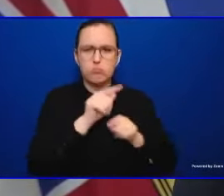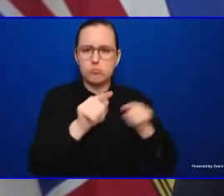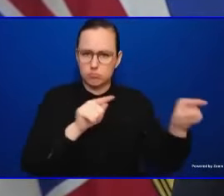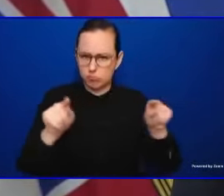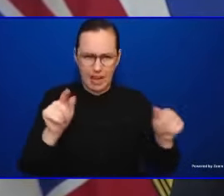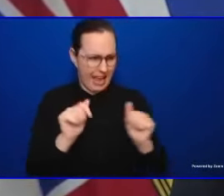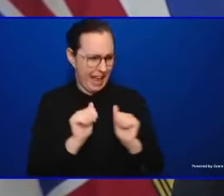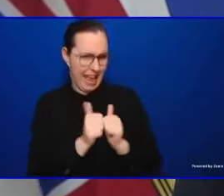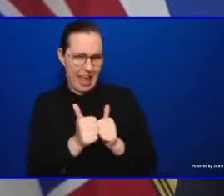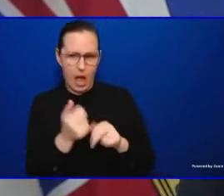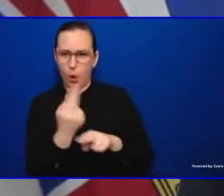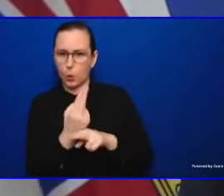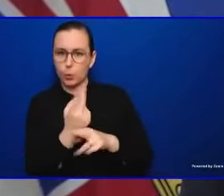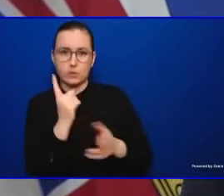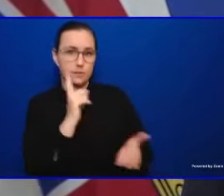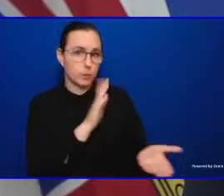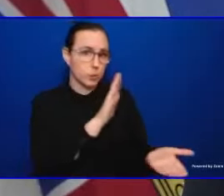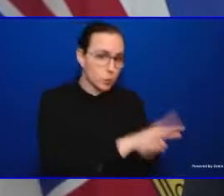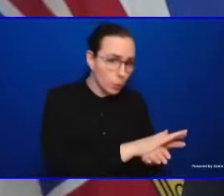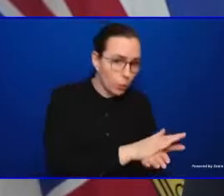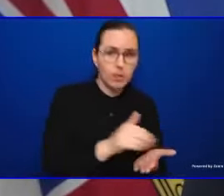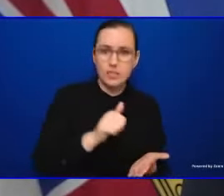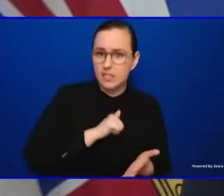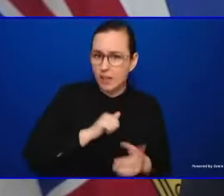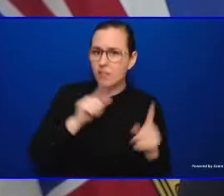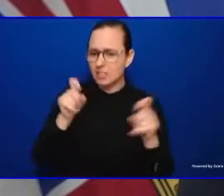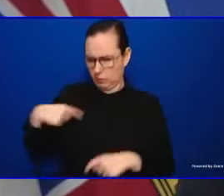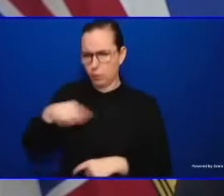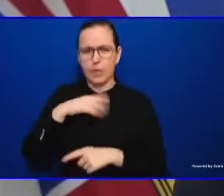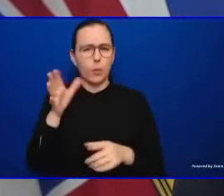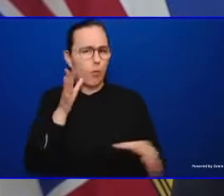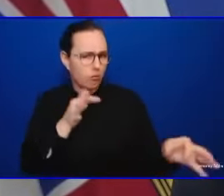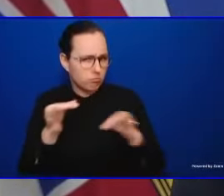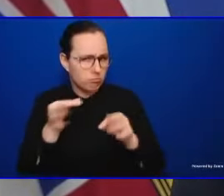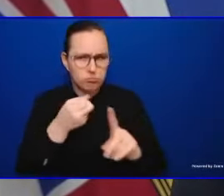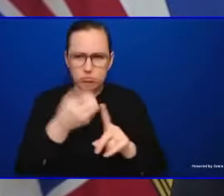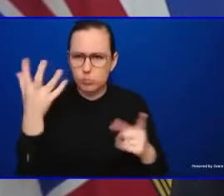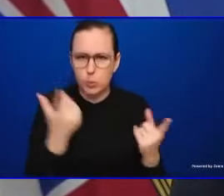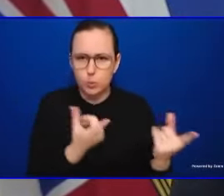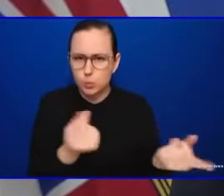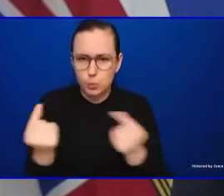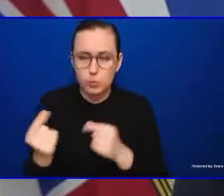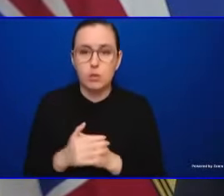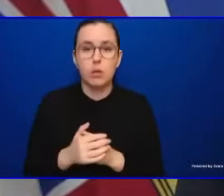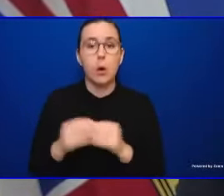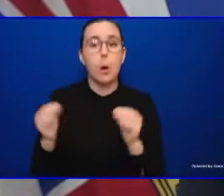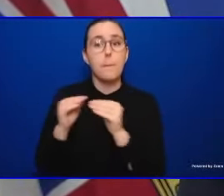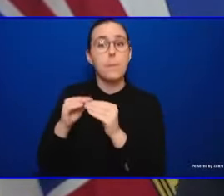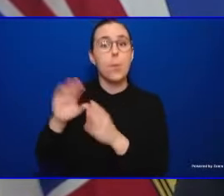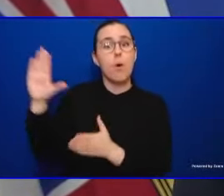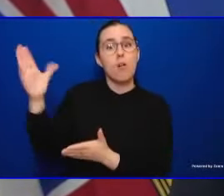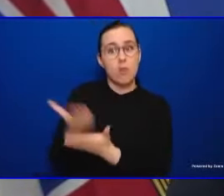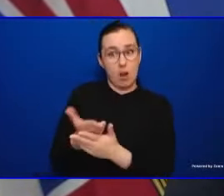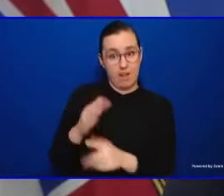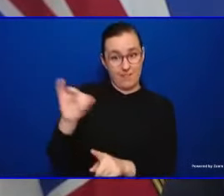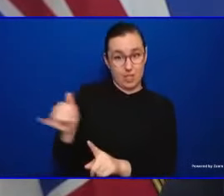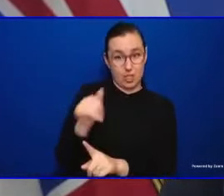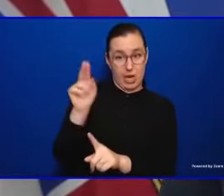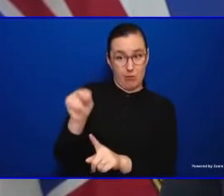self-testing. As our supply increases in mid to late January, we will expand the availability of rapid tests